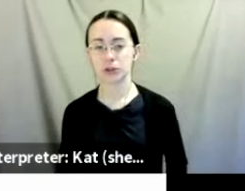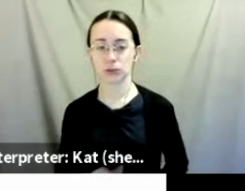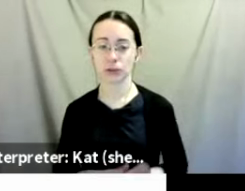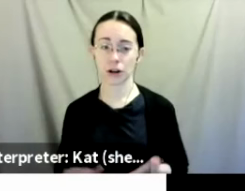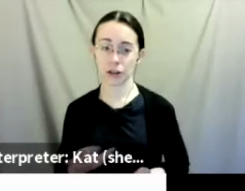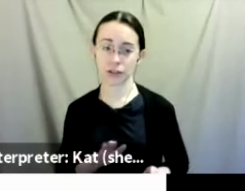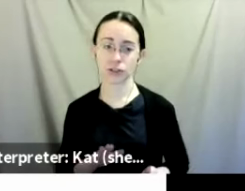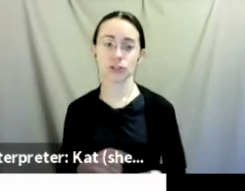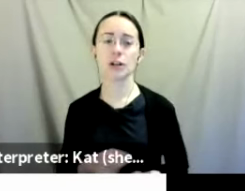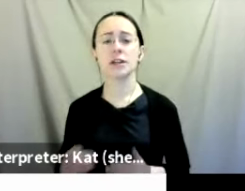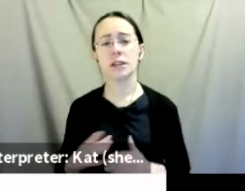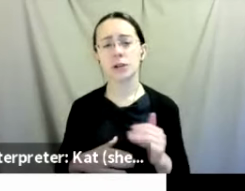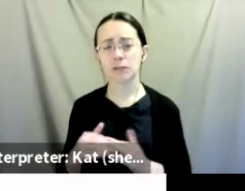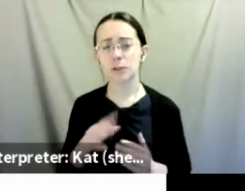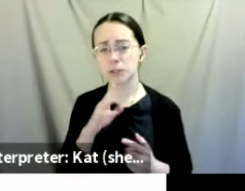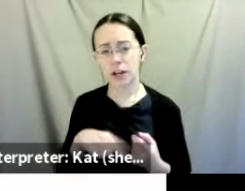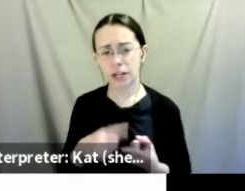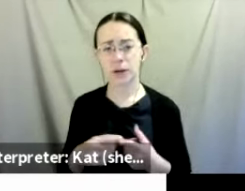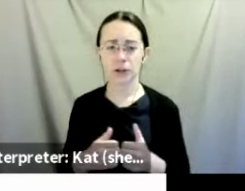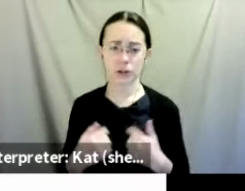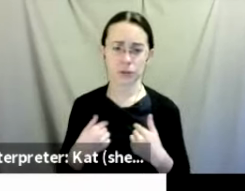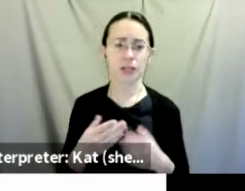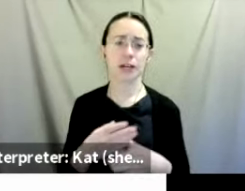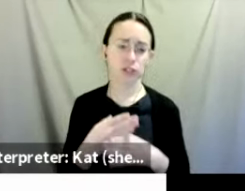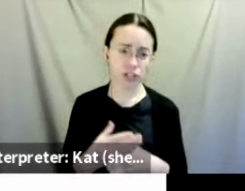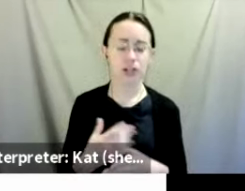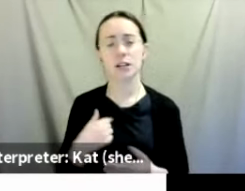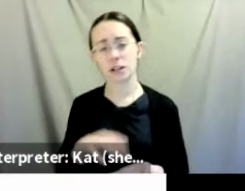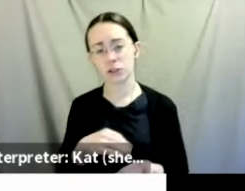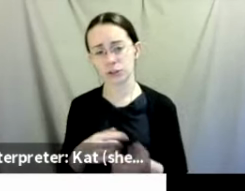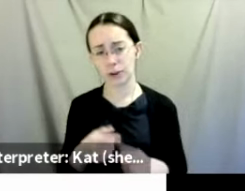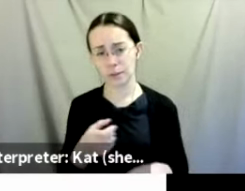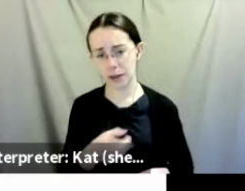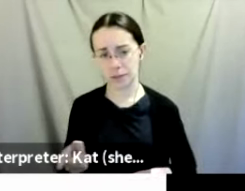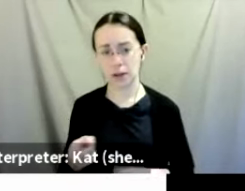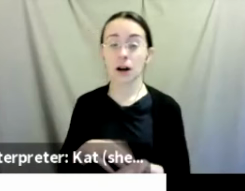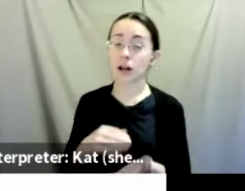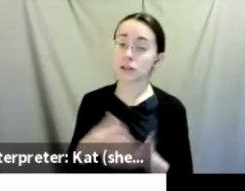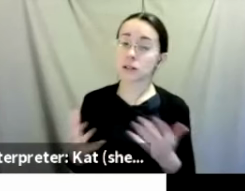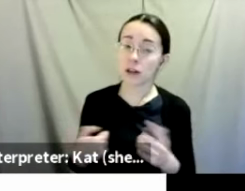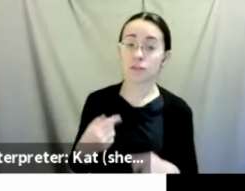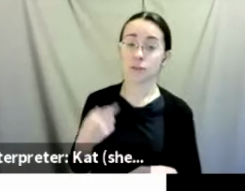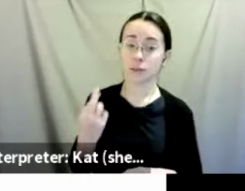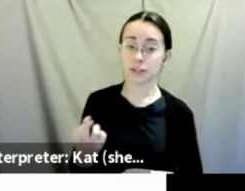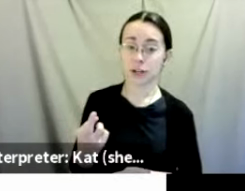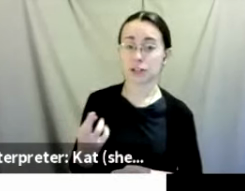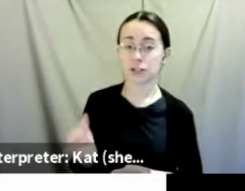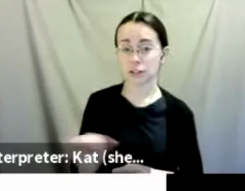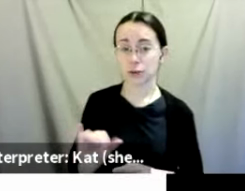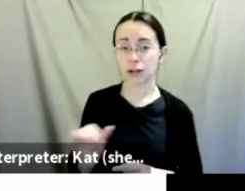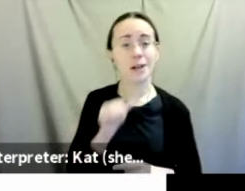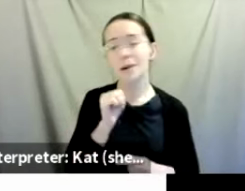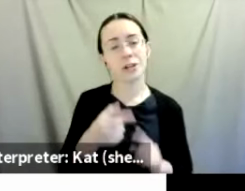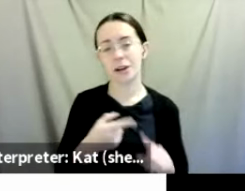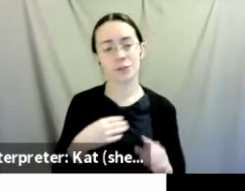taking birth control in college. They were comfortable talking about it with me and shared, and I learned from them. I learned a lot from my best friend